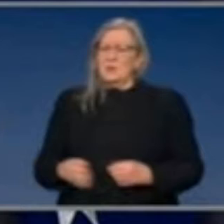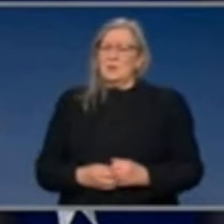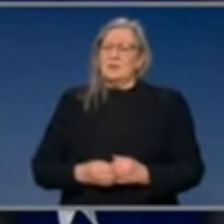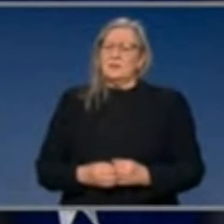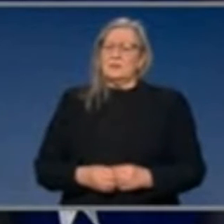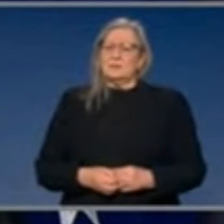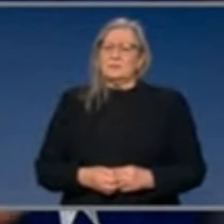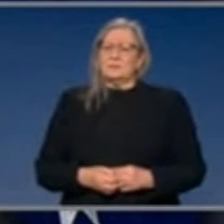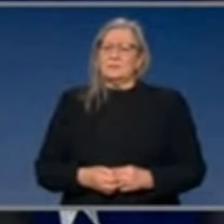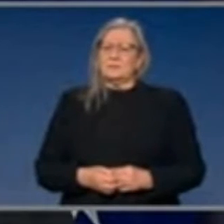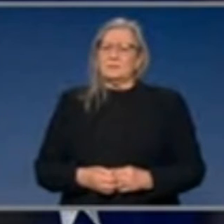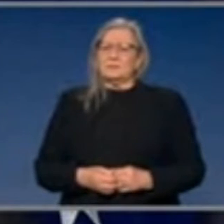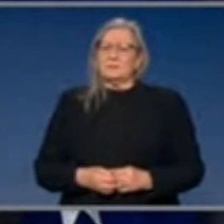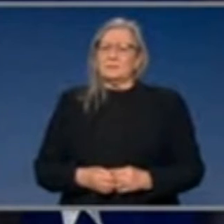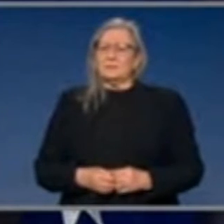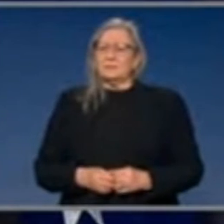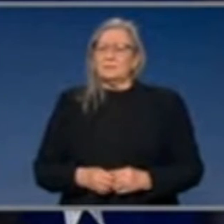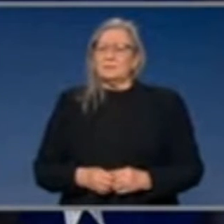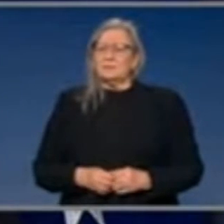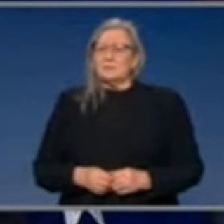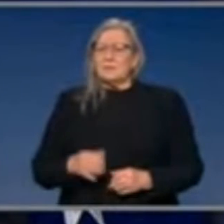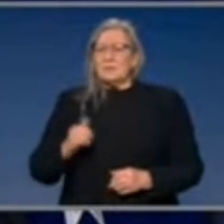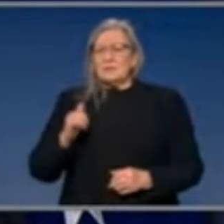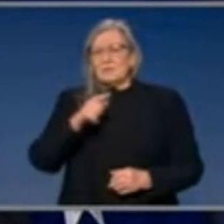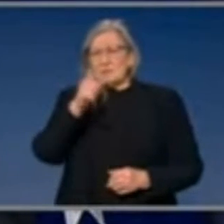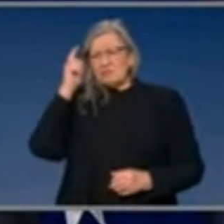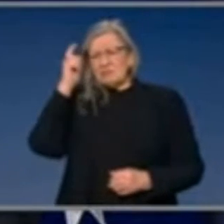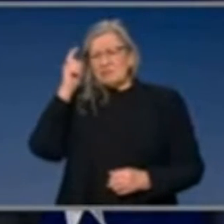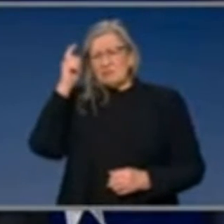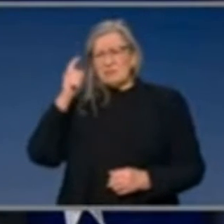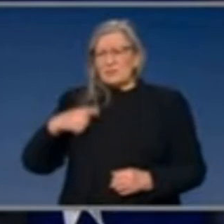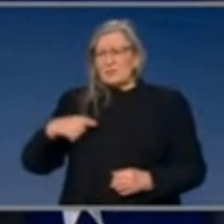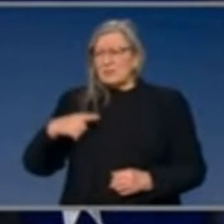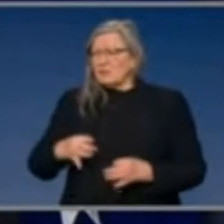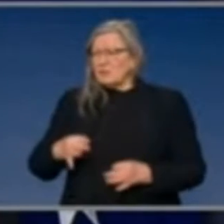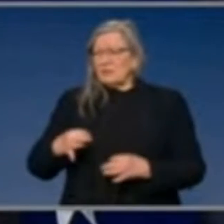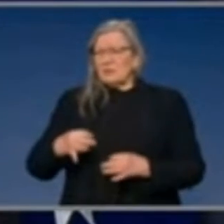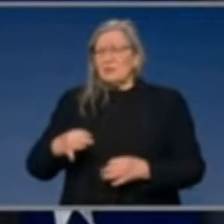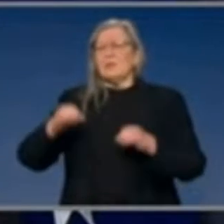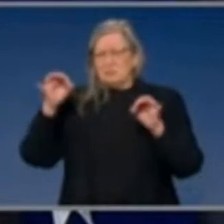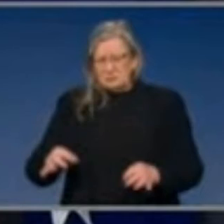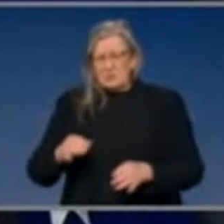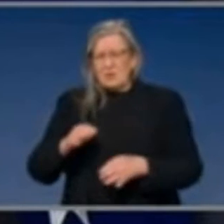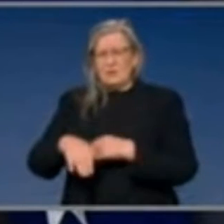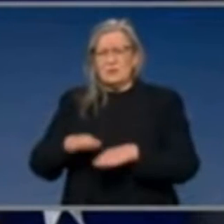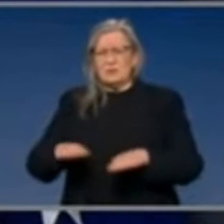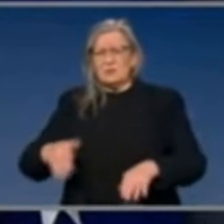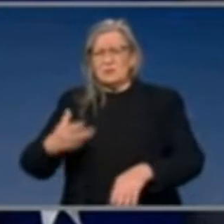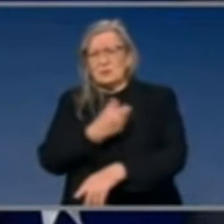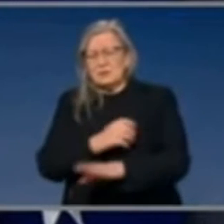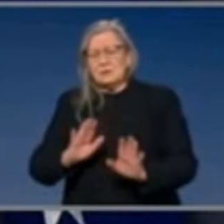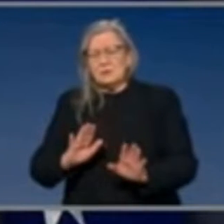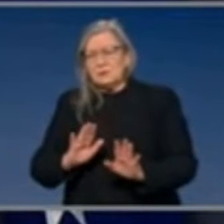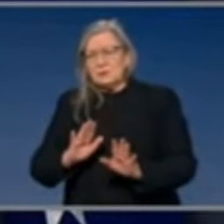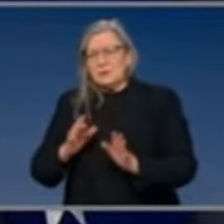this not been announced earlier? I think it's been very important that ATAGI has looked at that risk and benefits analysis